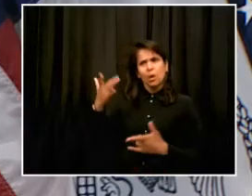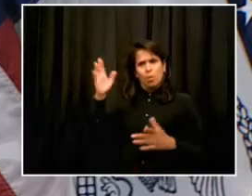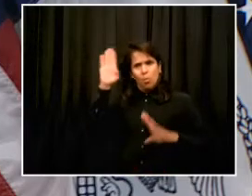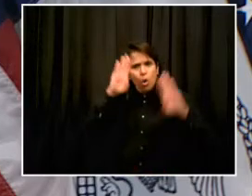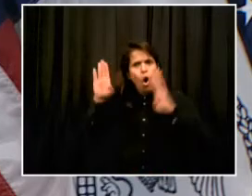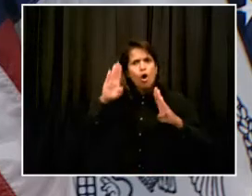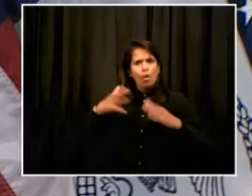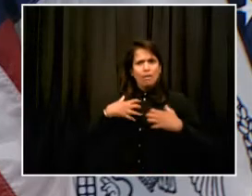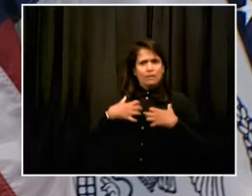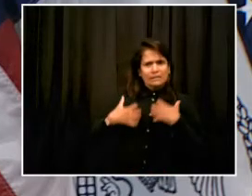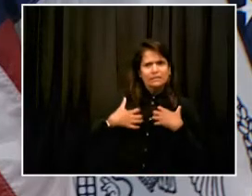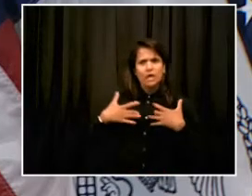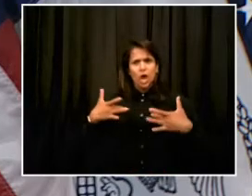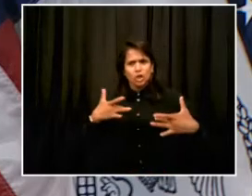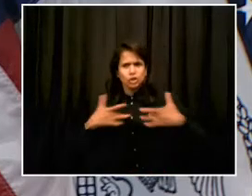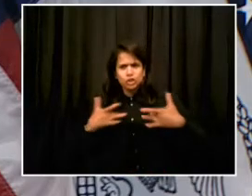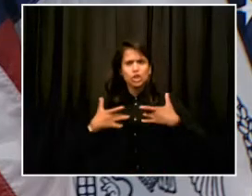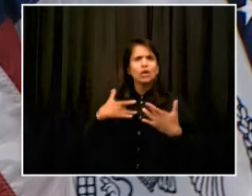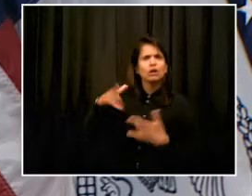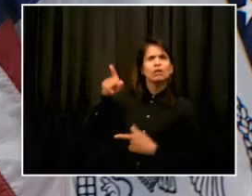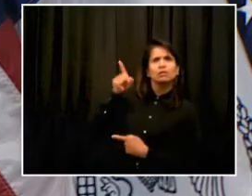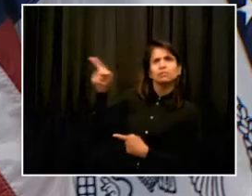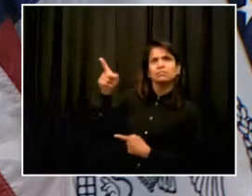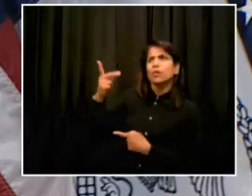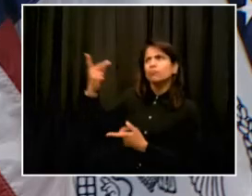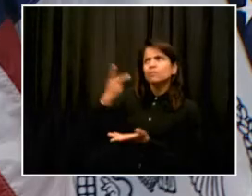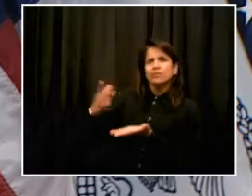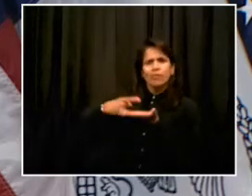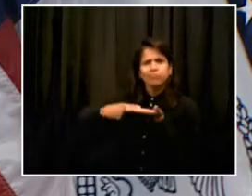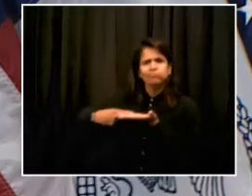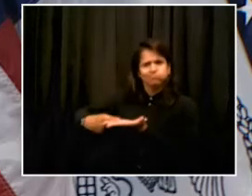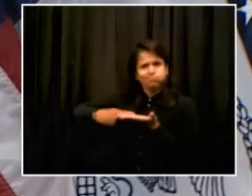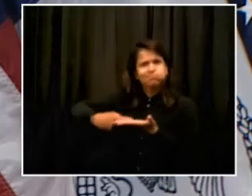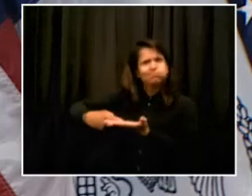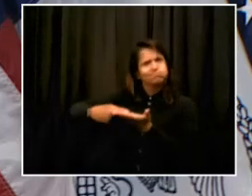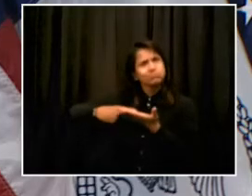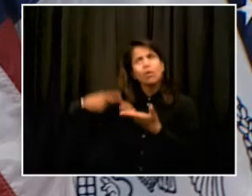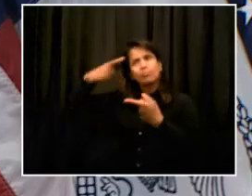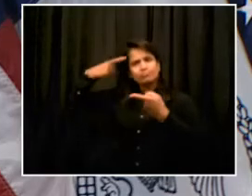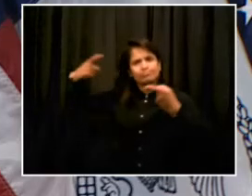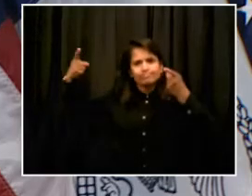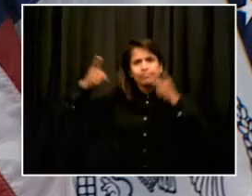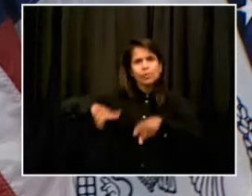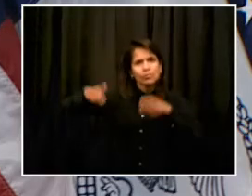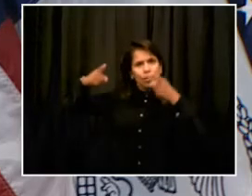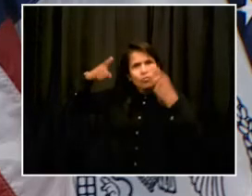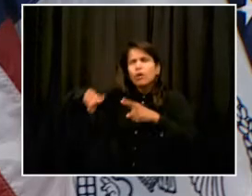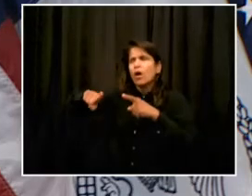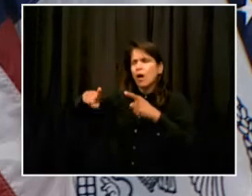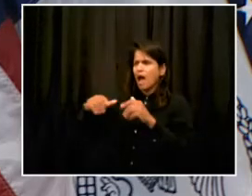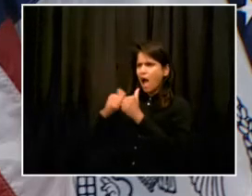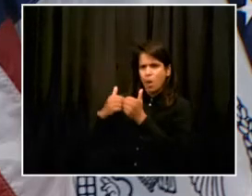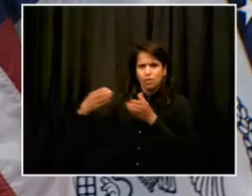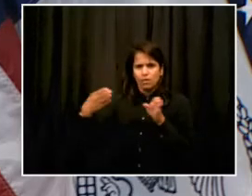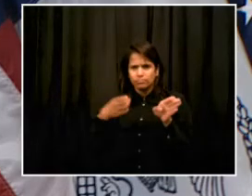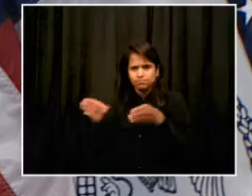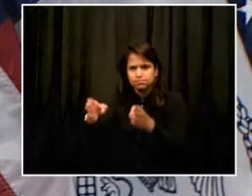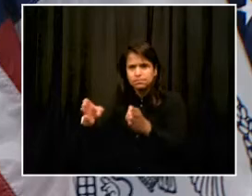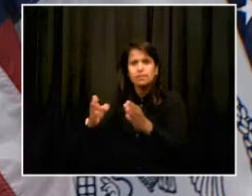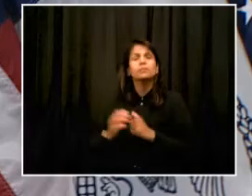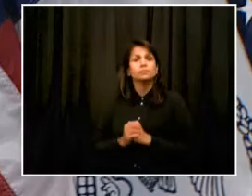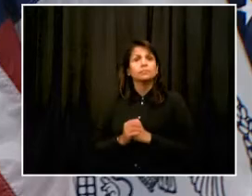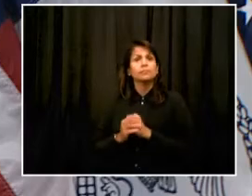first. And we come to an agreement on the right way to address things and handle things. So it's been a very collegial